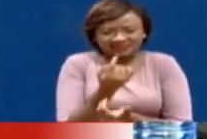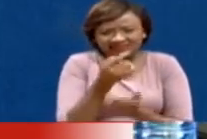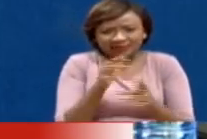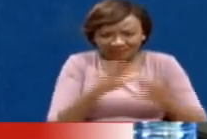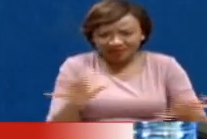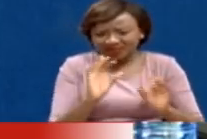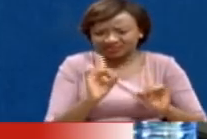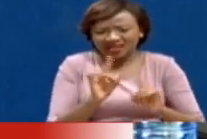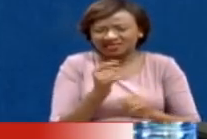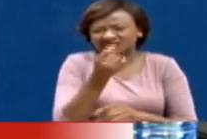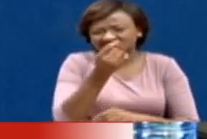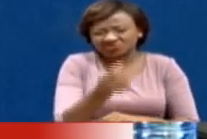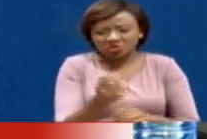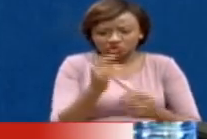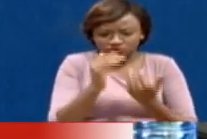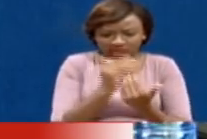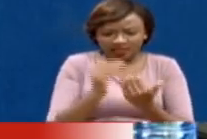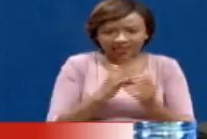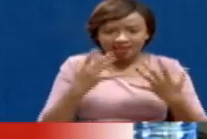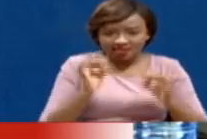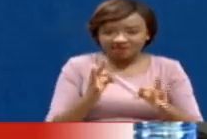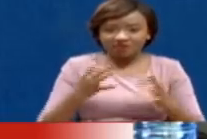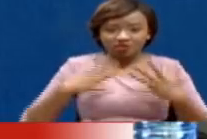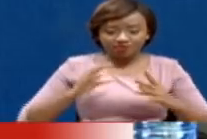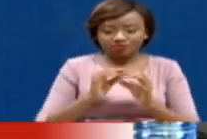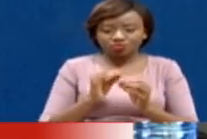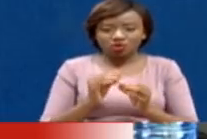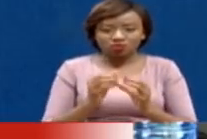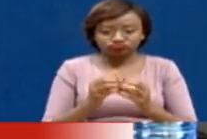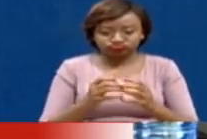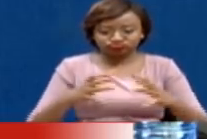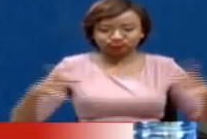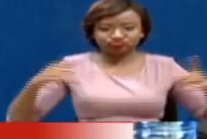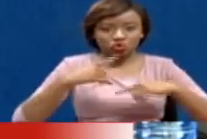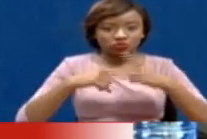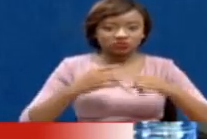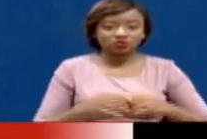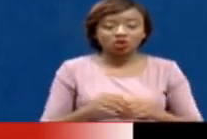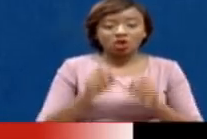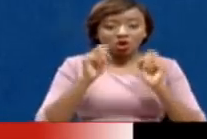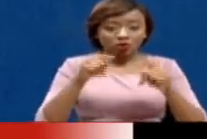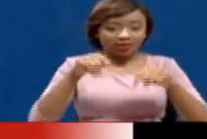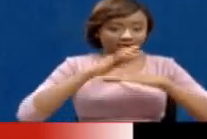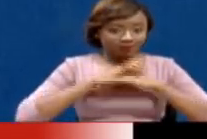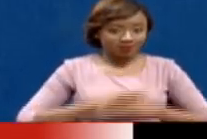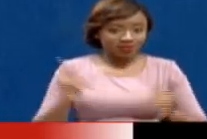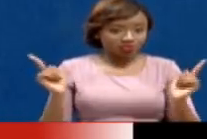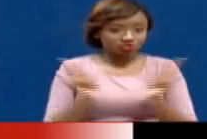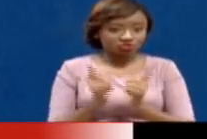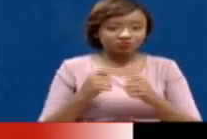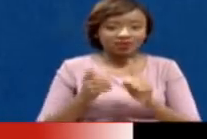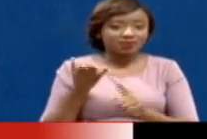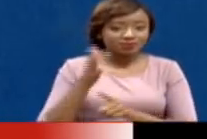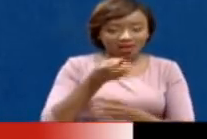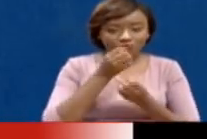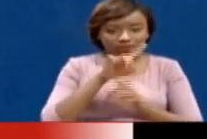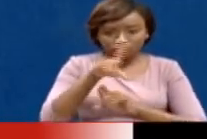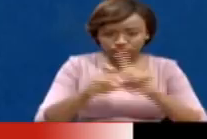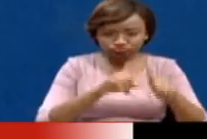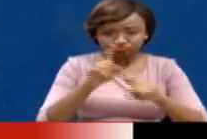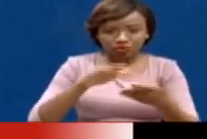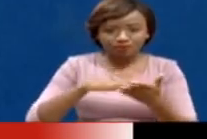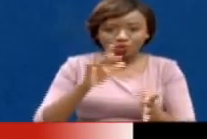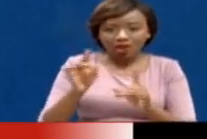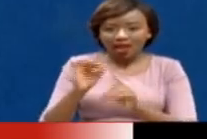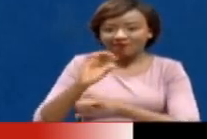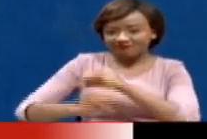care of cases if the numbers increase. All right, DG, stay with me. I'm taking a quick break here on the Monday Report. When we come back, I'll play